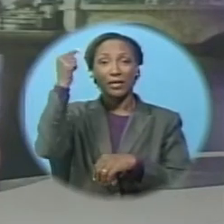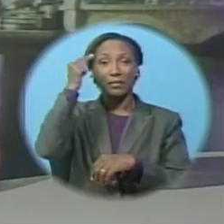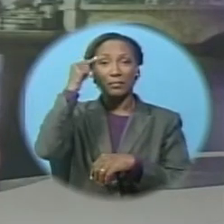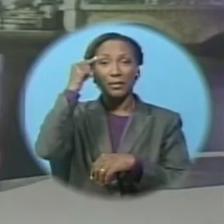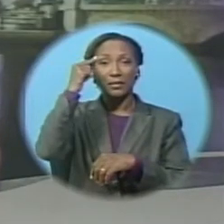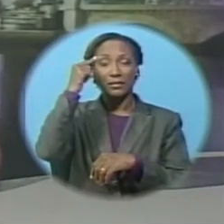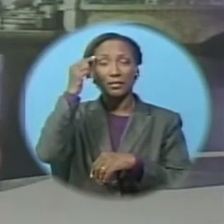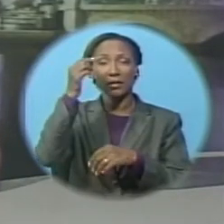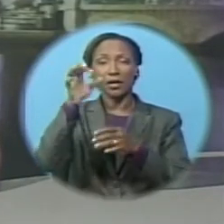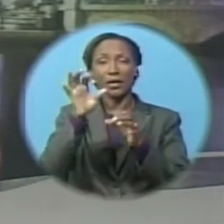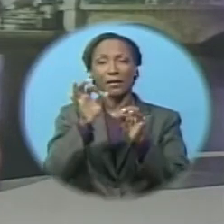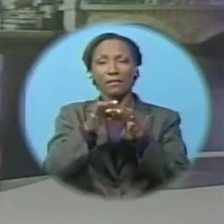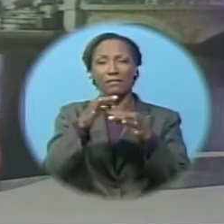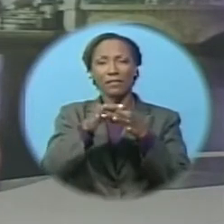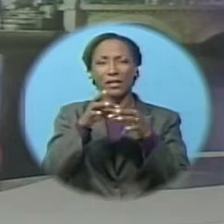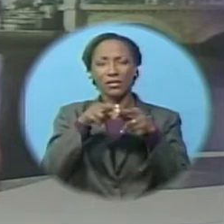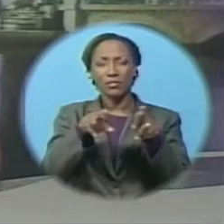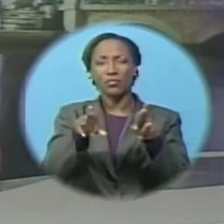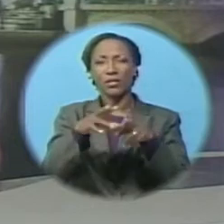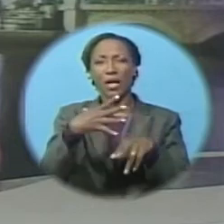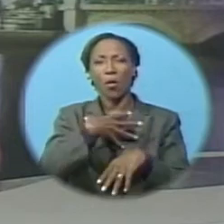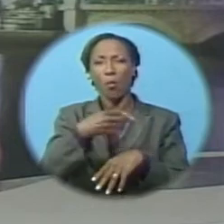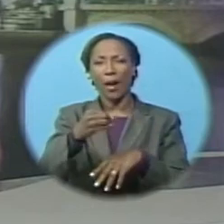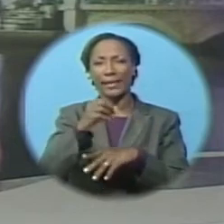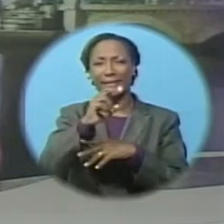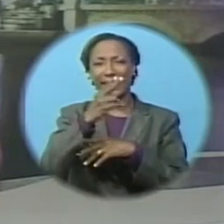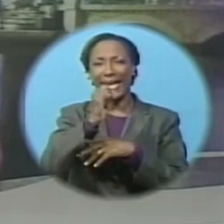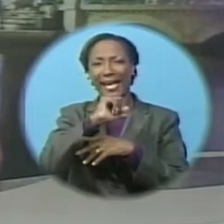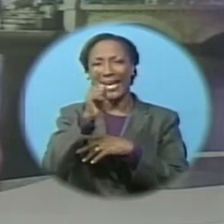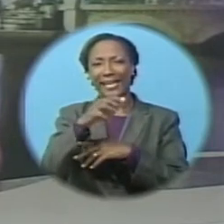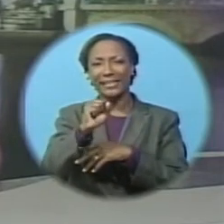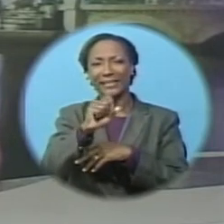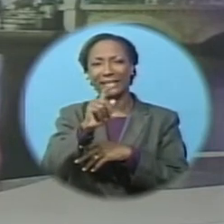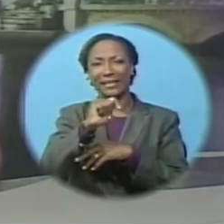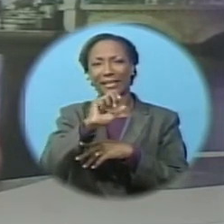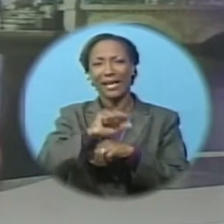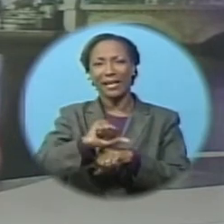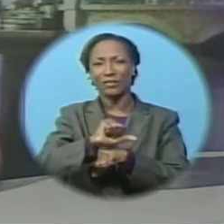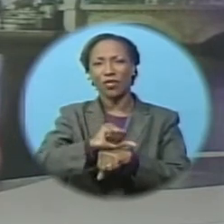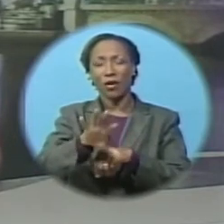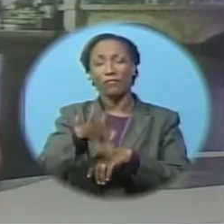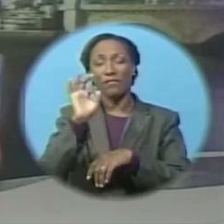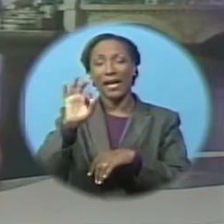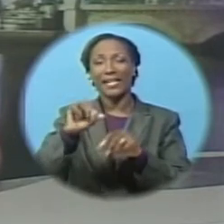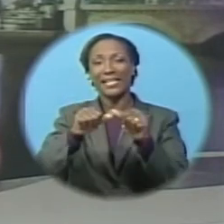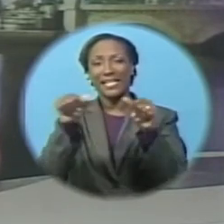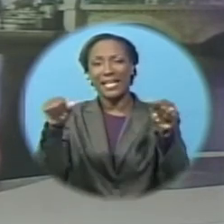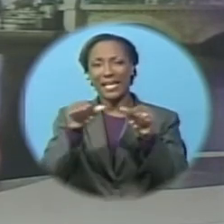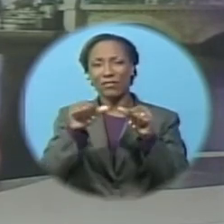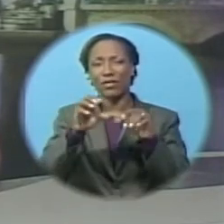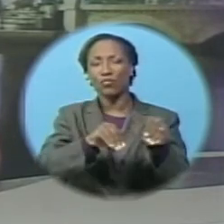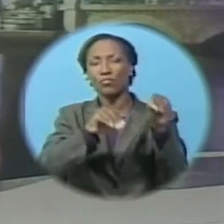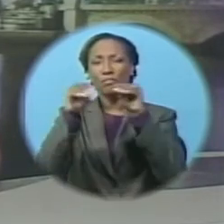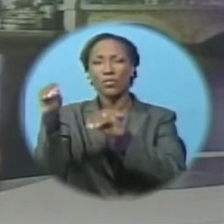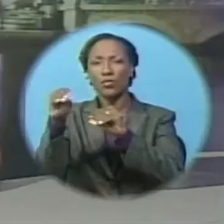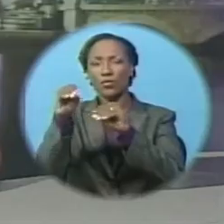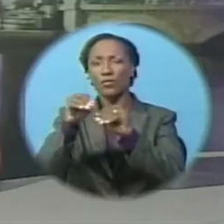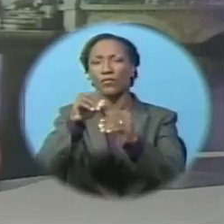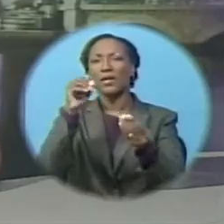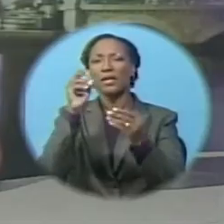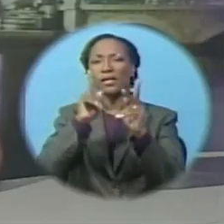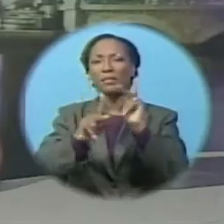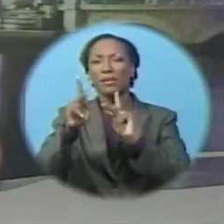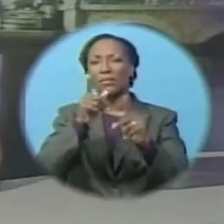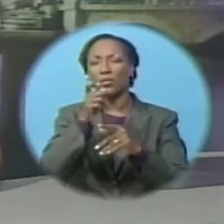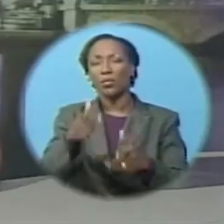government to urgently fix the road in White Hill St. Andrew or find a suitable area to relocate the residents elsewhere in that